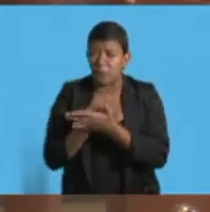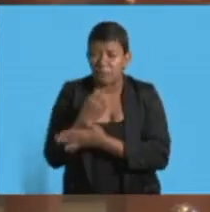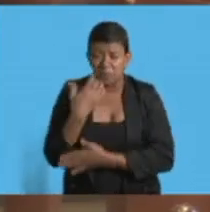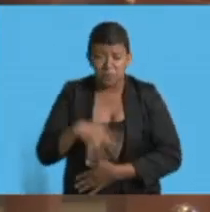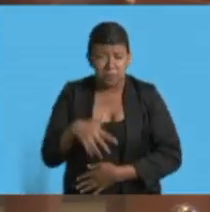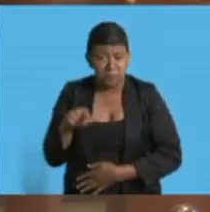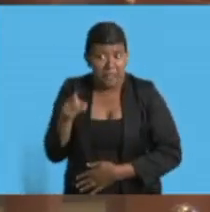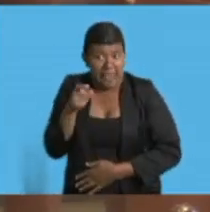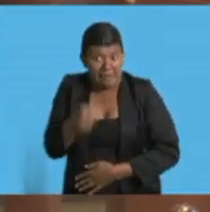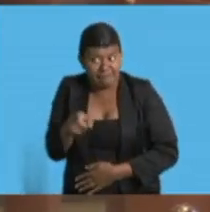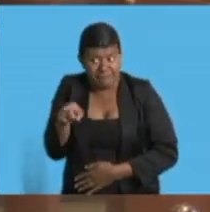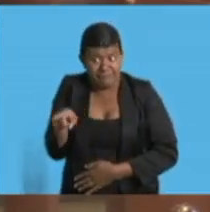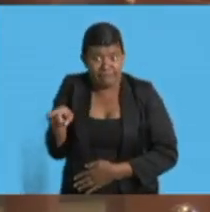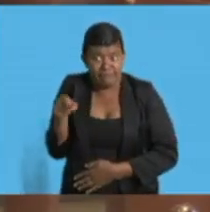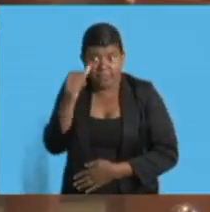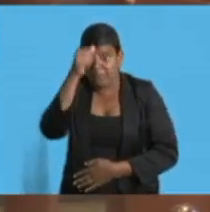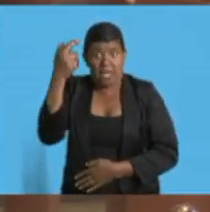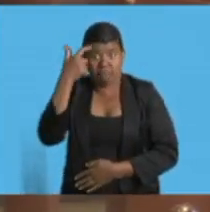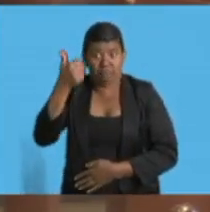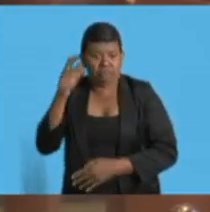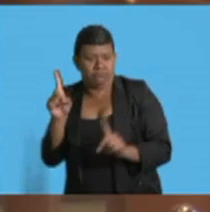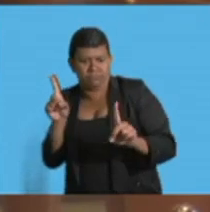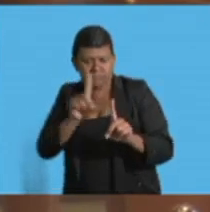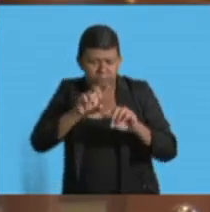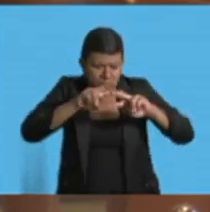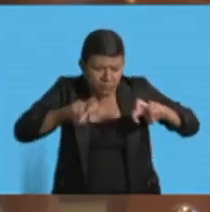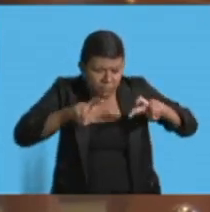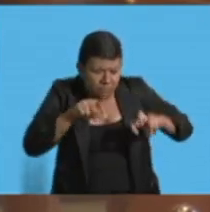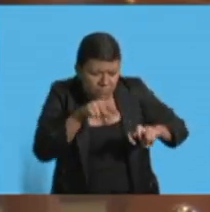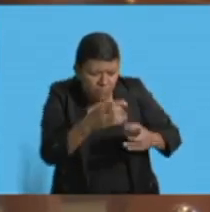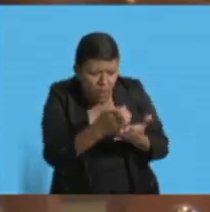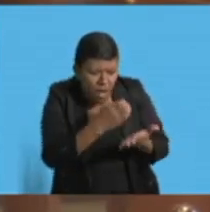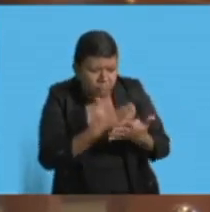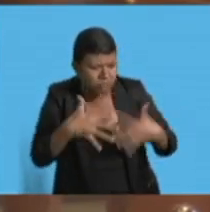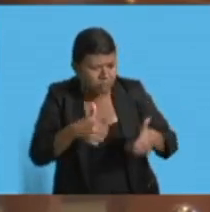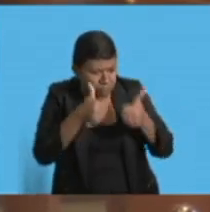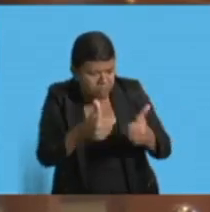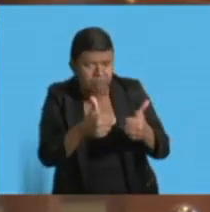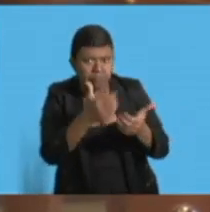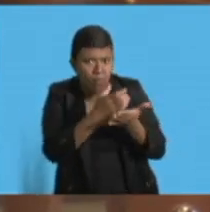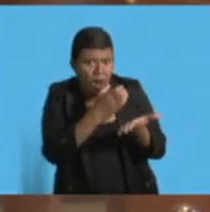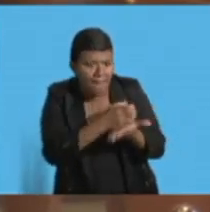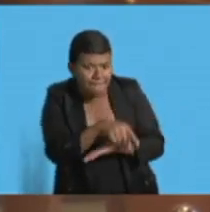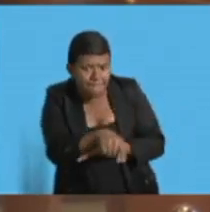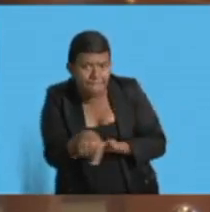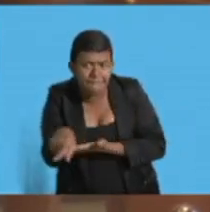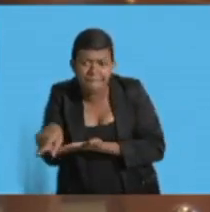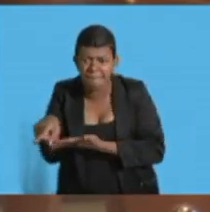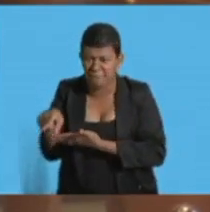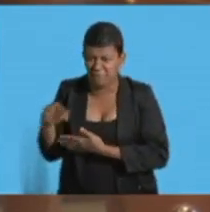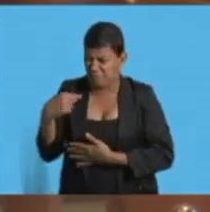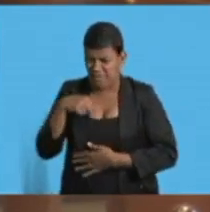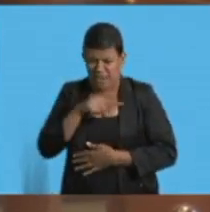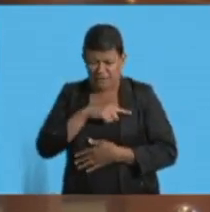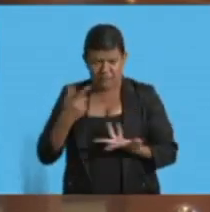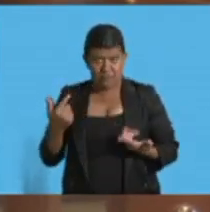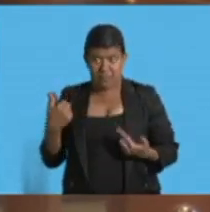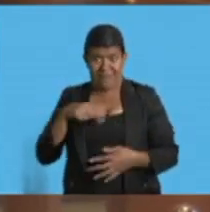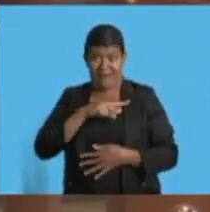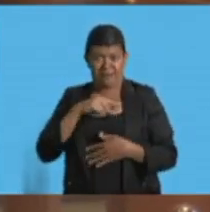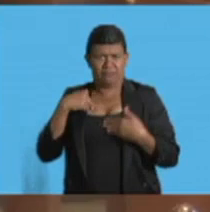and confirm that this budget is a friendly budget, who are we, the 5'8" economists, to say